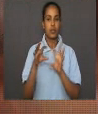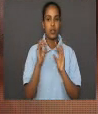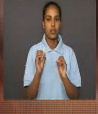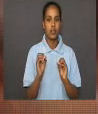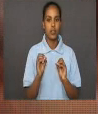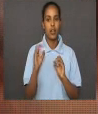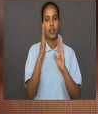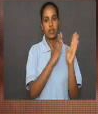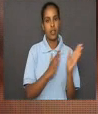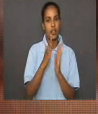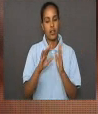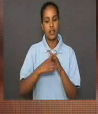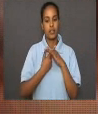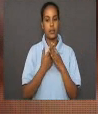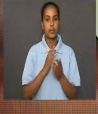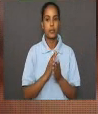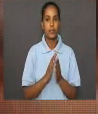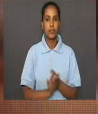Students, let's get ready.